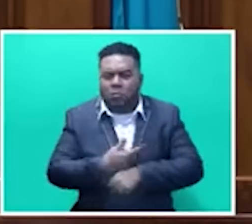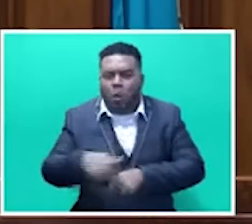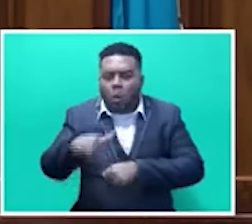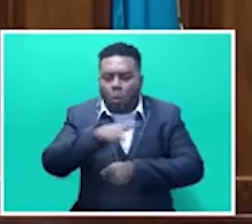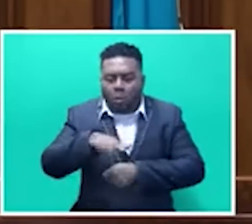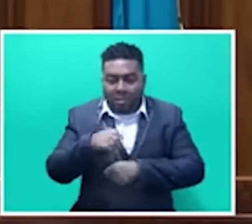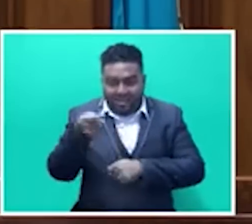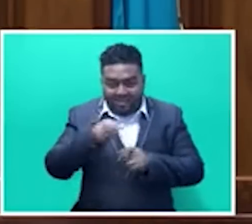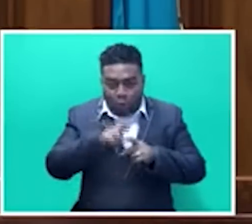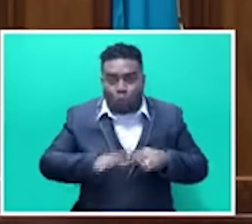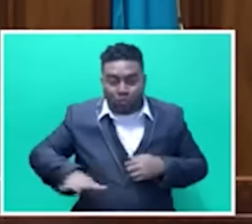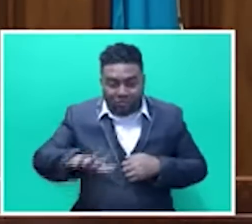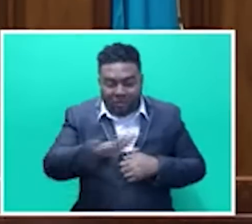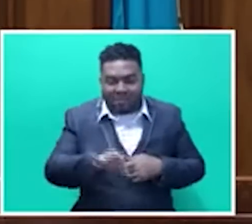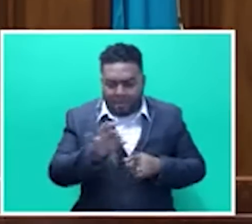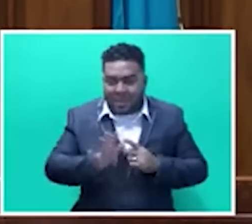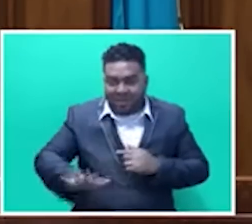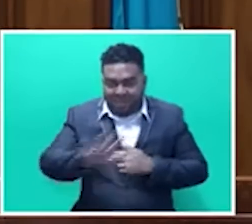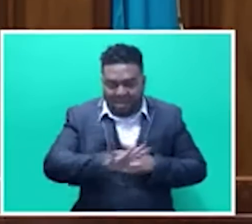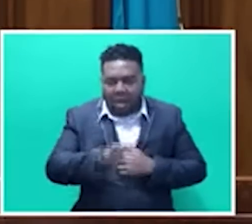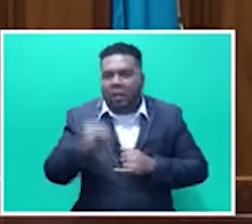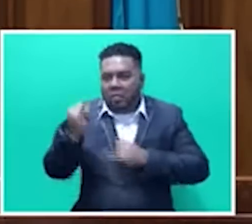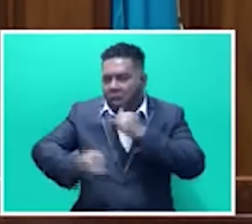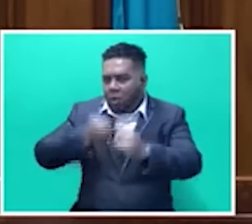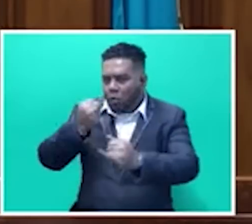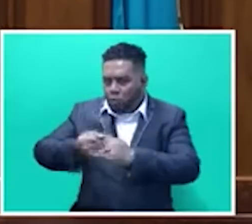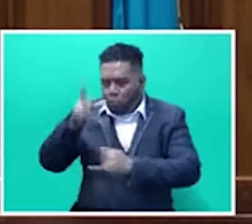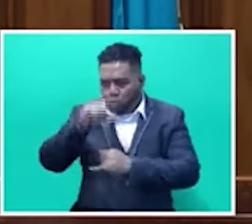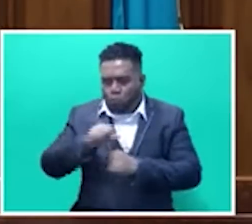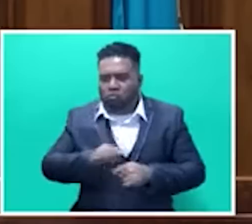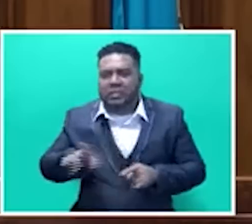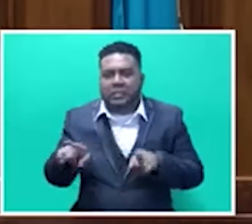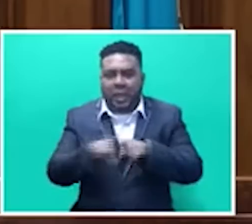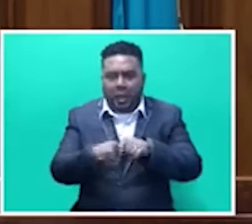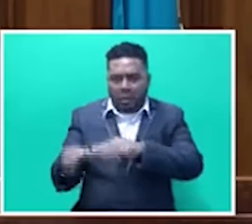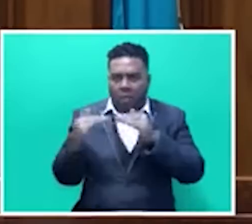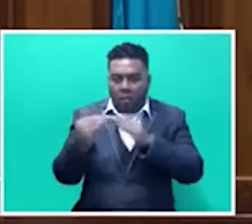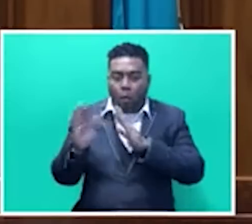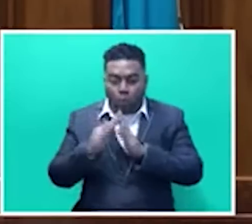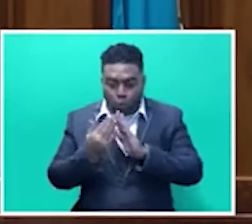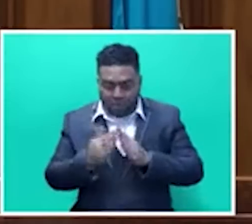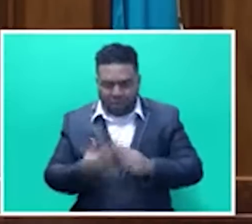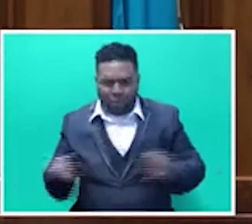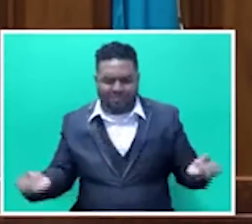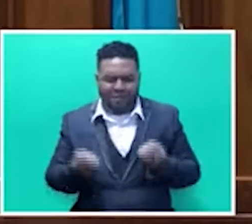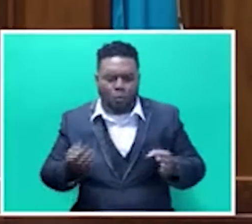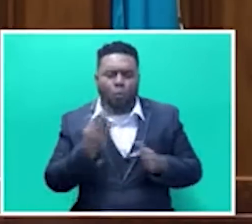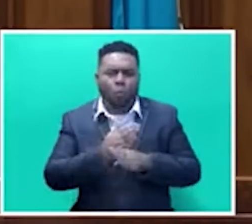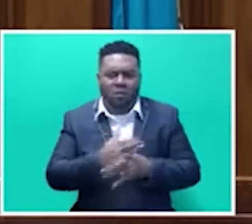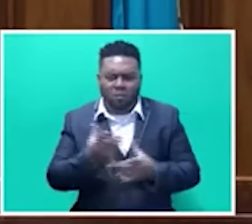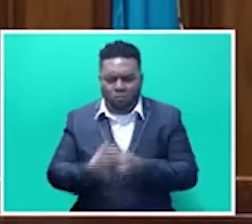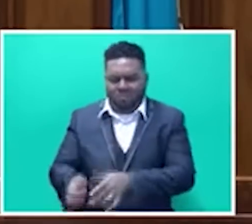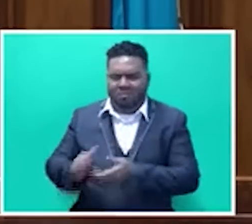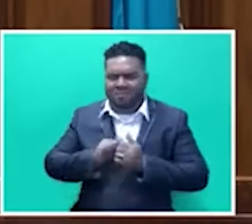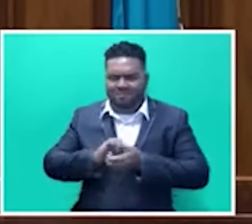in the region and internationally. Communities will be encouraged to work with the government in cleaning up the local environment